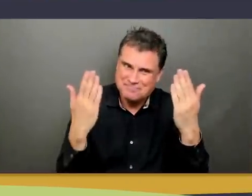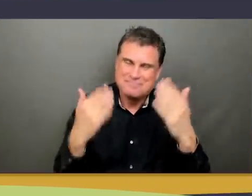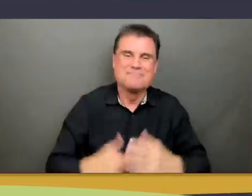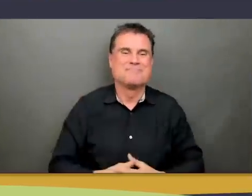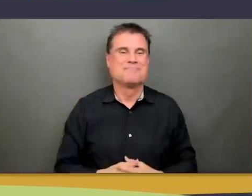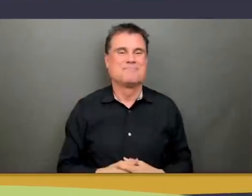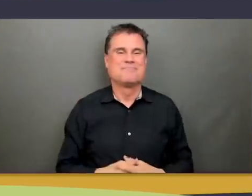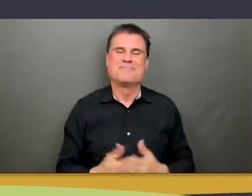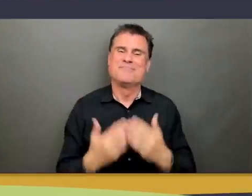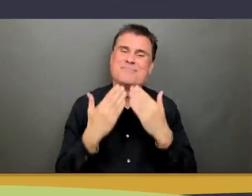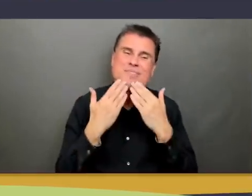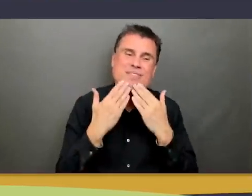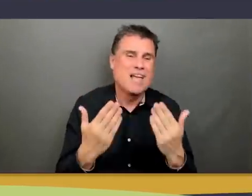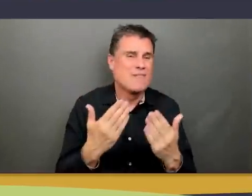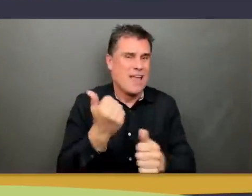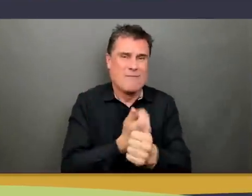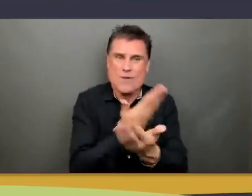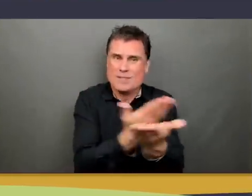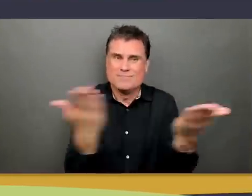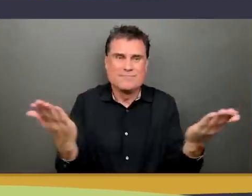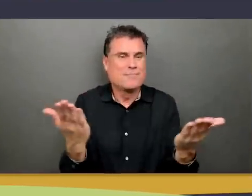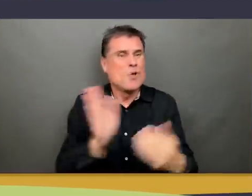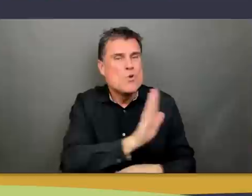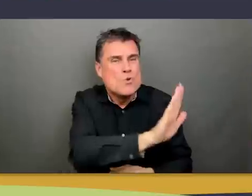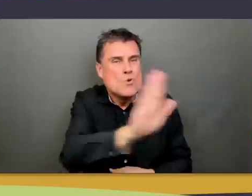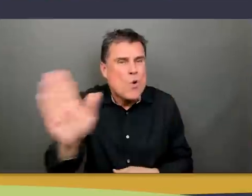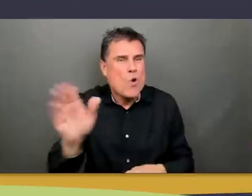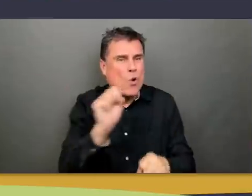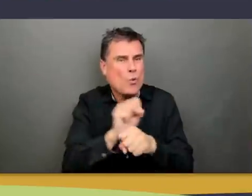the work that you're doing.